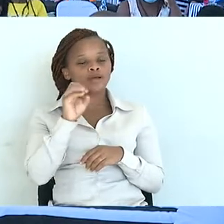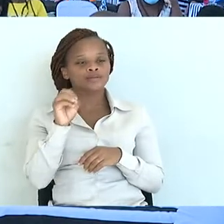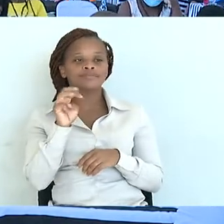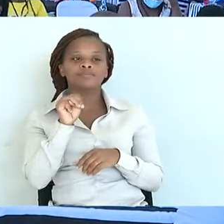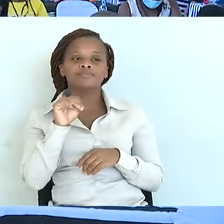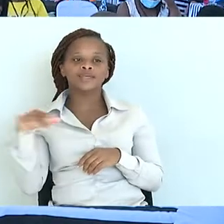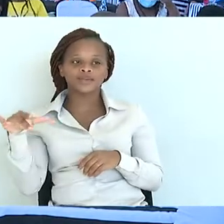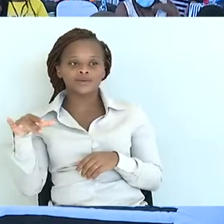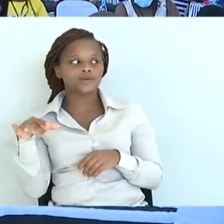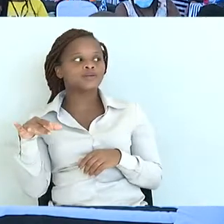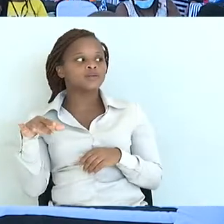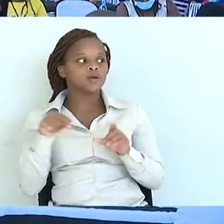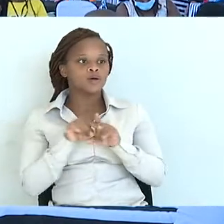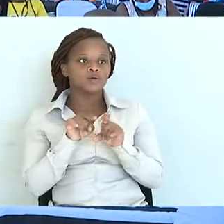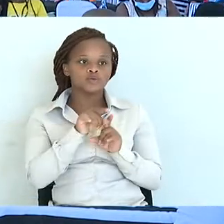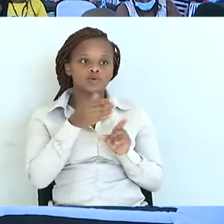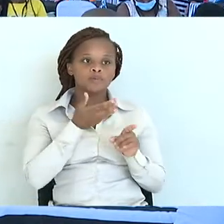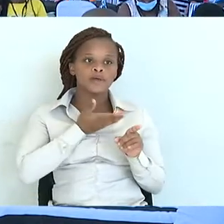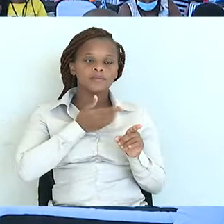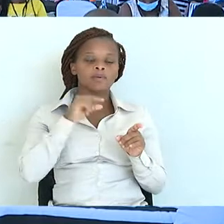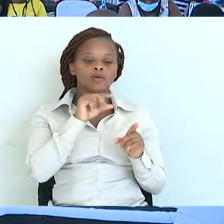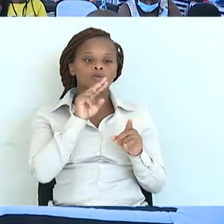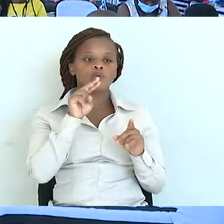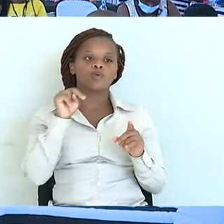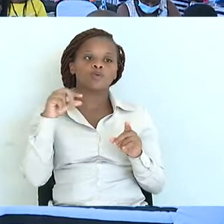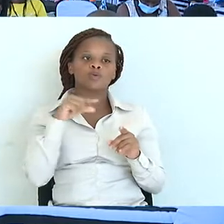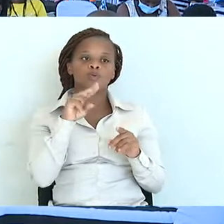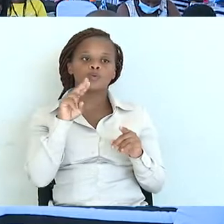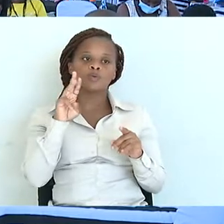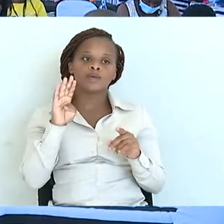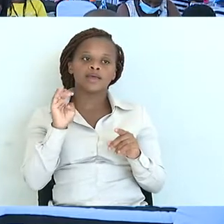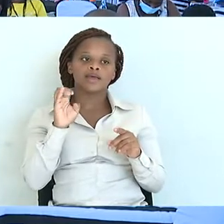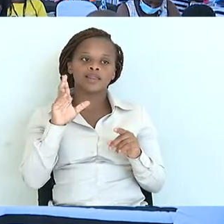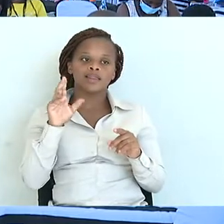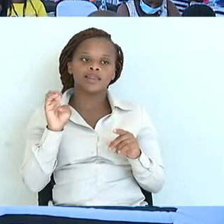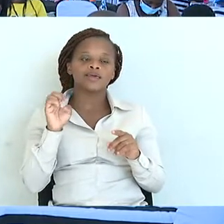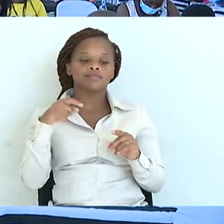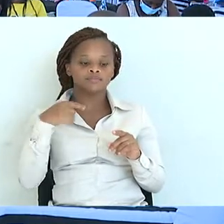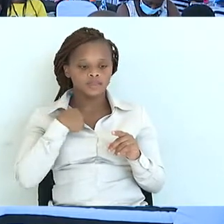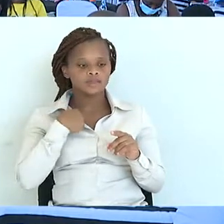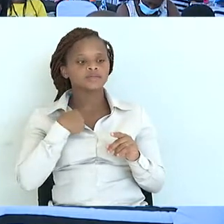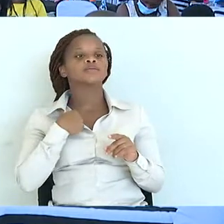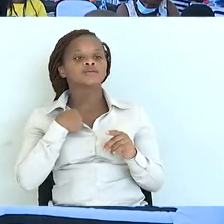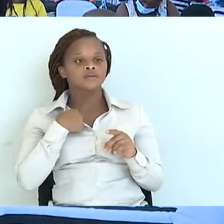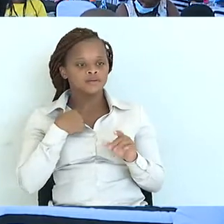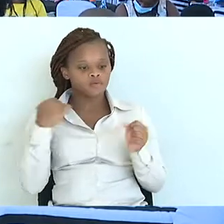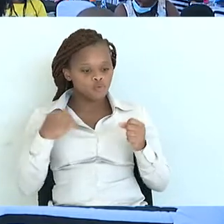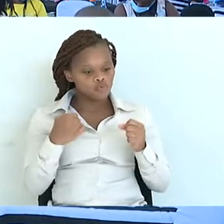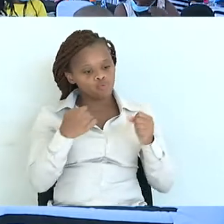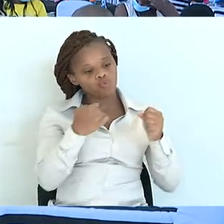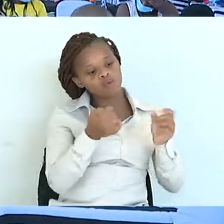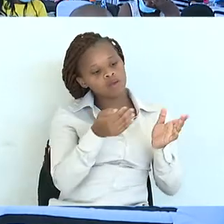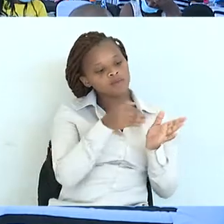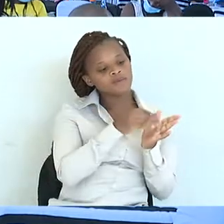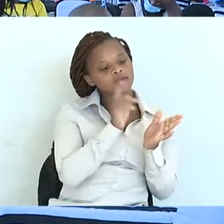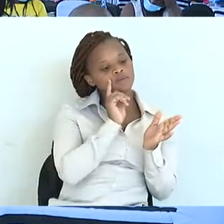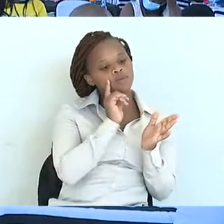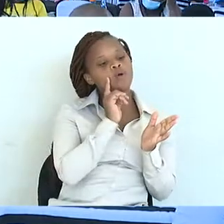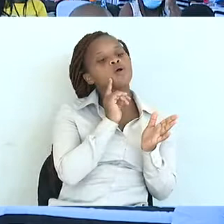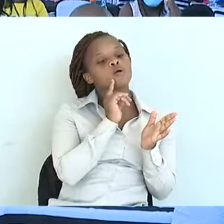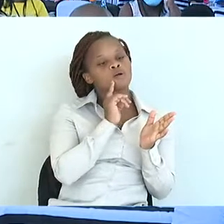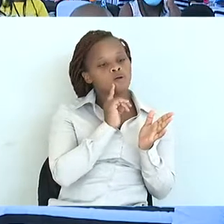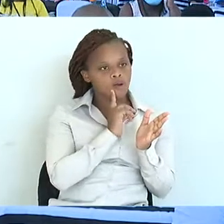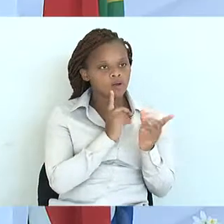ugungubele nje bezobe la sizodlula siyolibona ngoba olunye lama-catalytic project ekufuna siyowabona siwapopularize